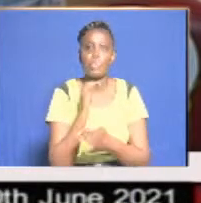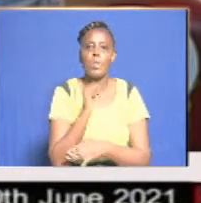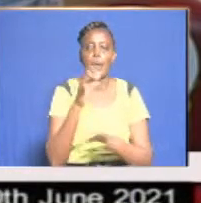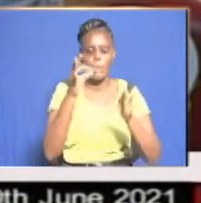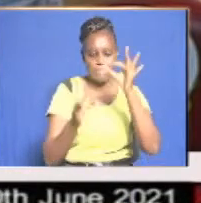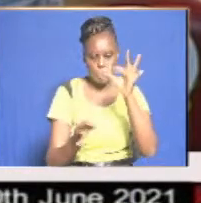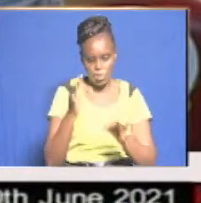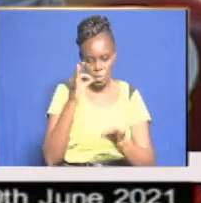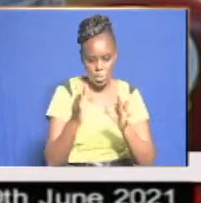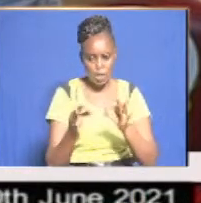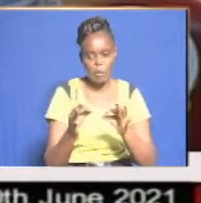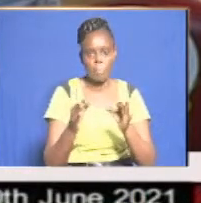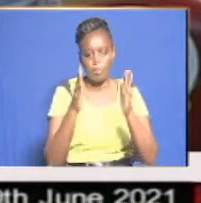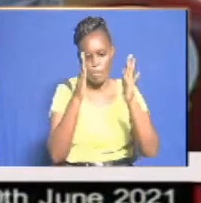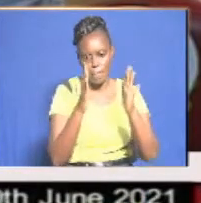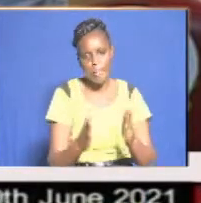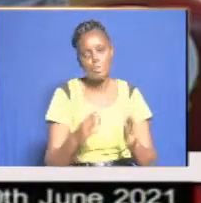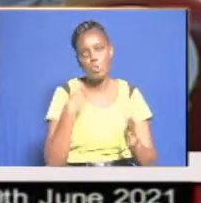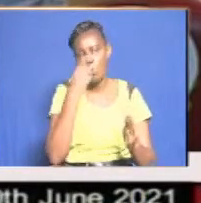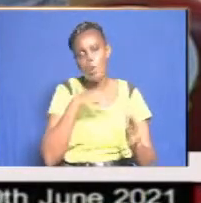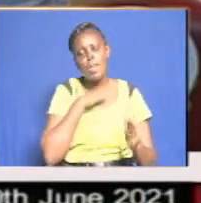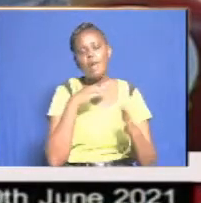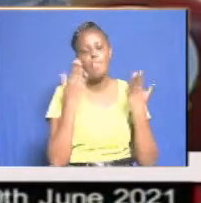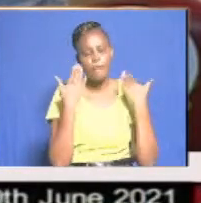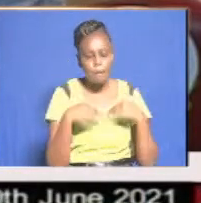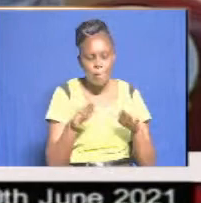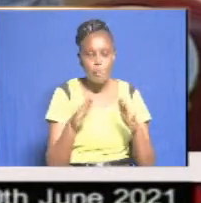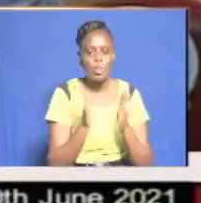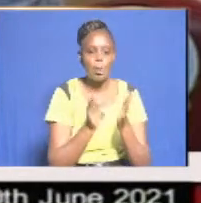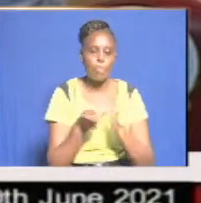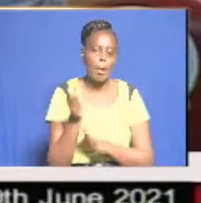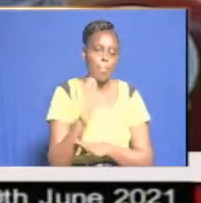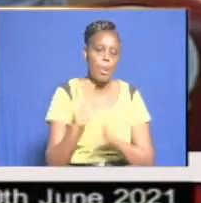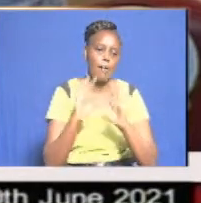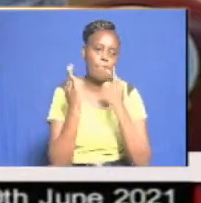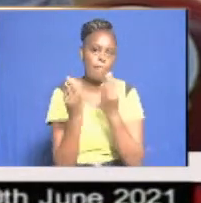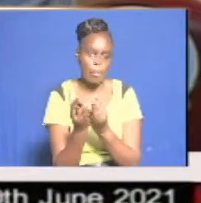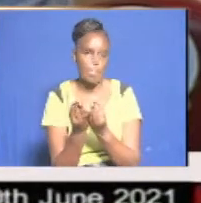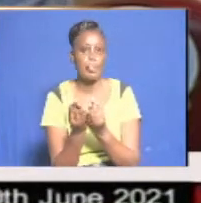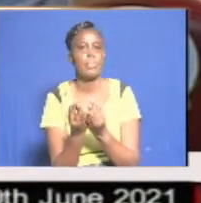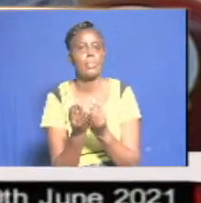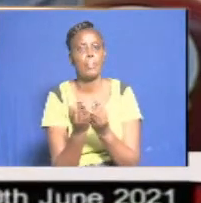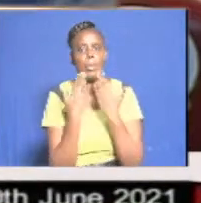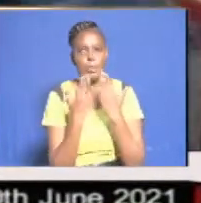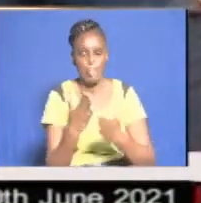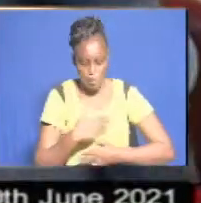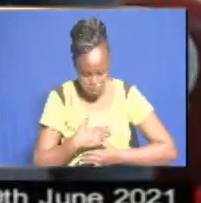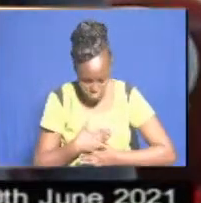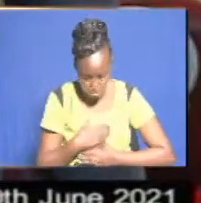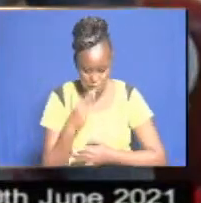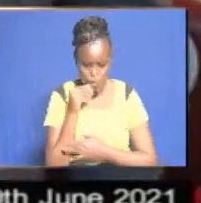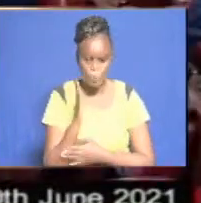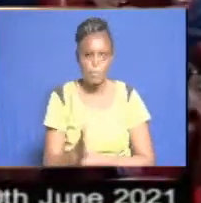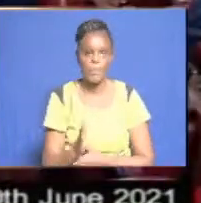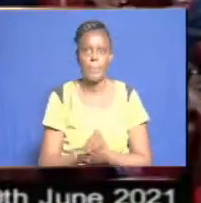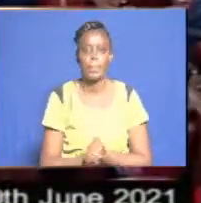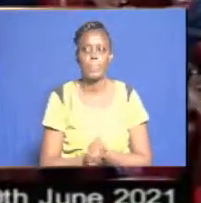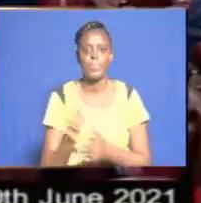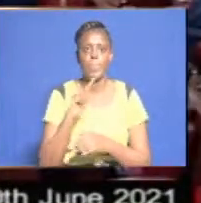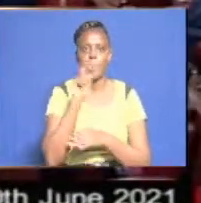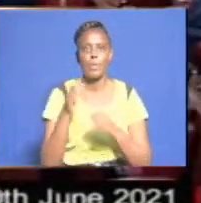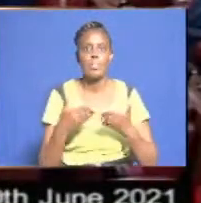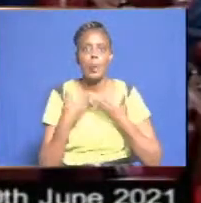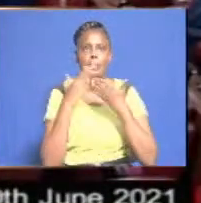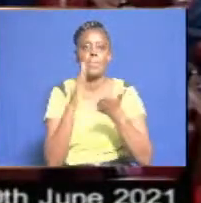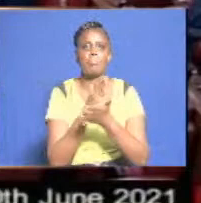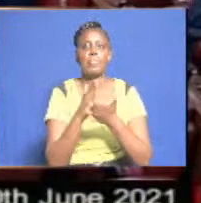justice for the victims and compensation for the life lost? Thank you, Mr. Speaker. All right. Question will be replied